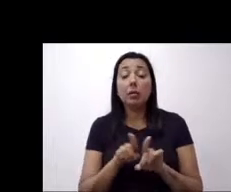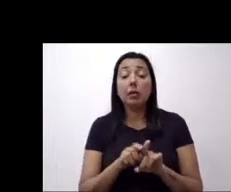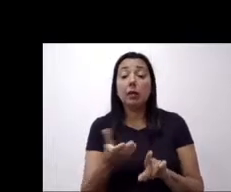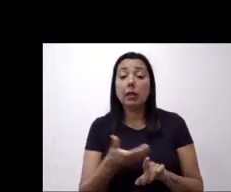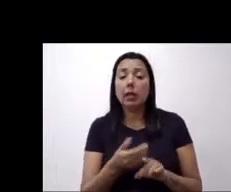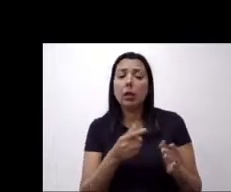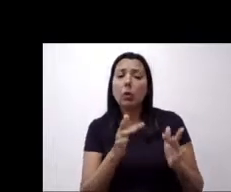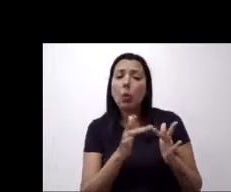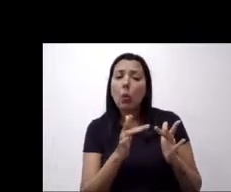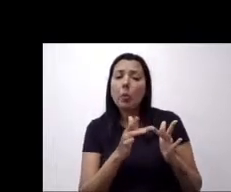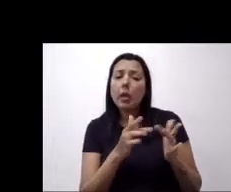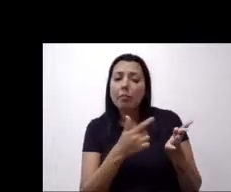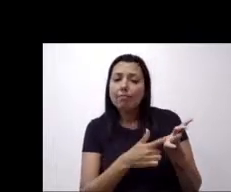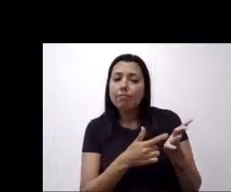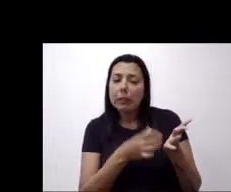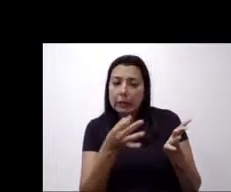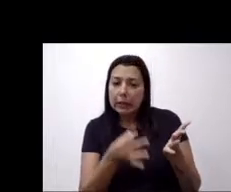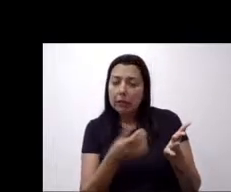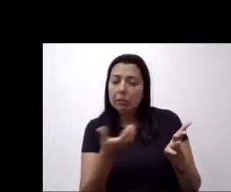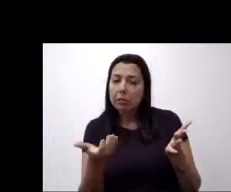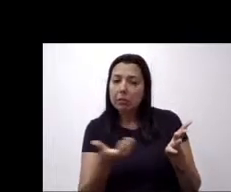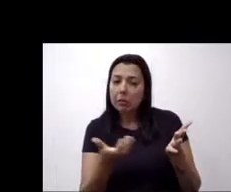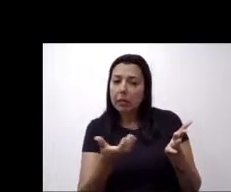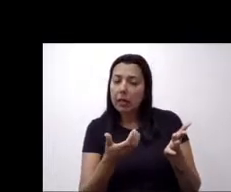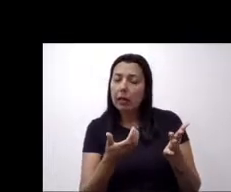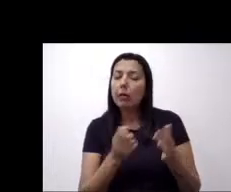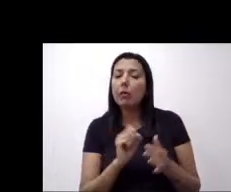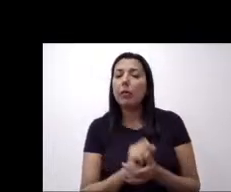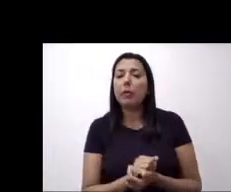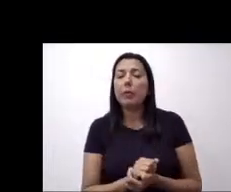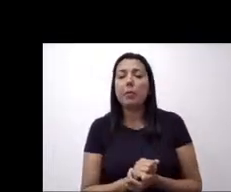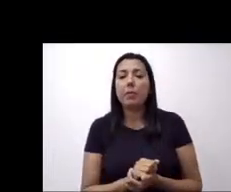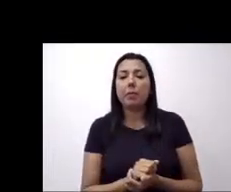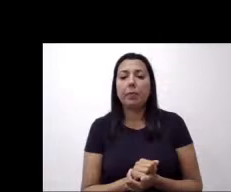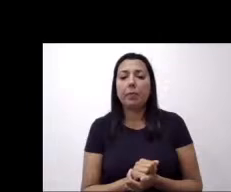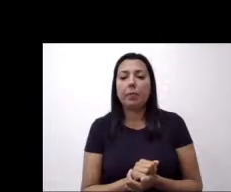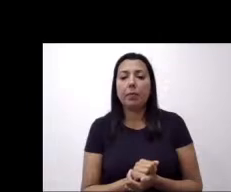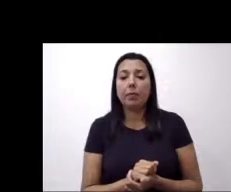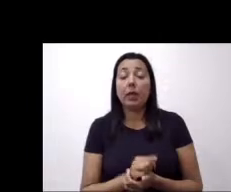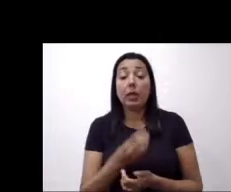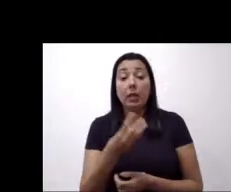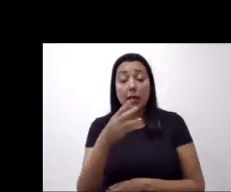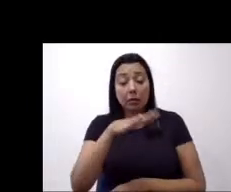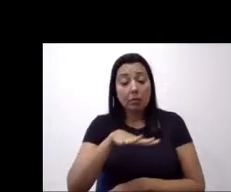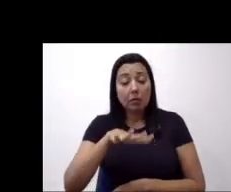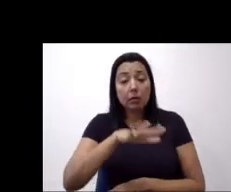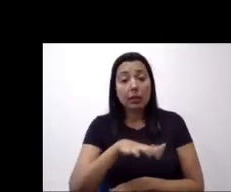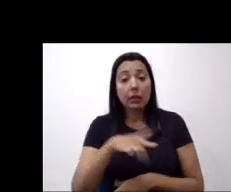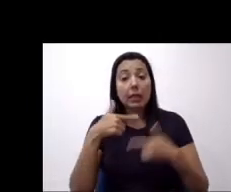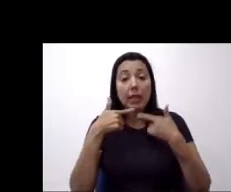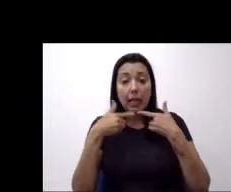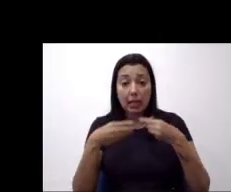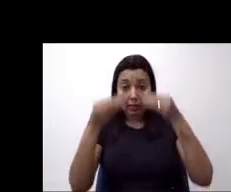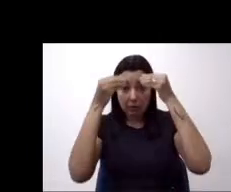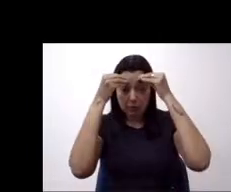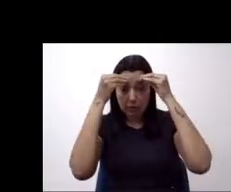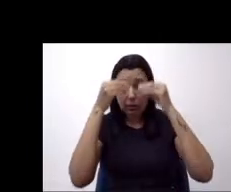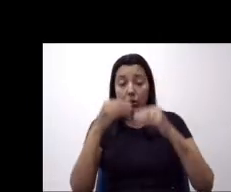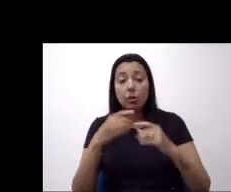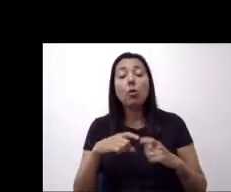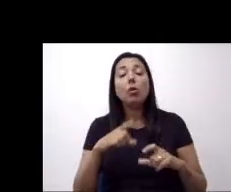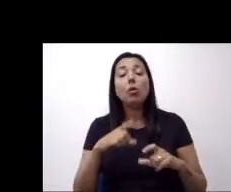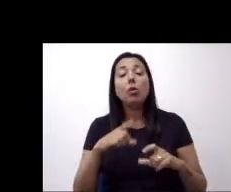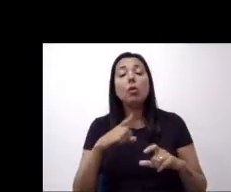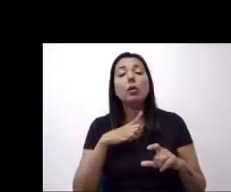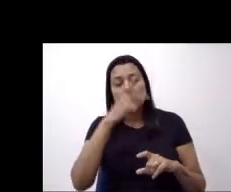the three dimensions, the game of language, also the actors to define what they want to defend,